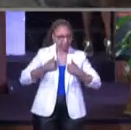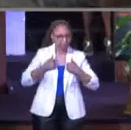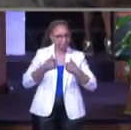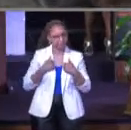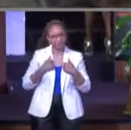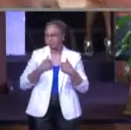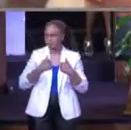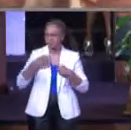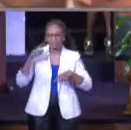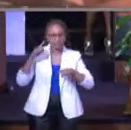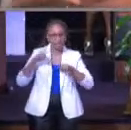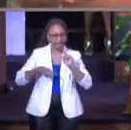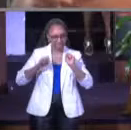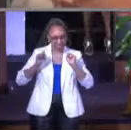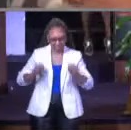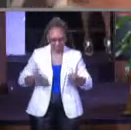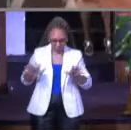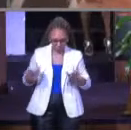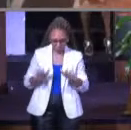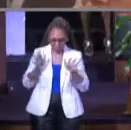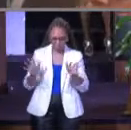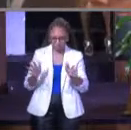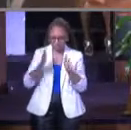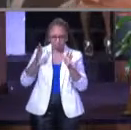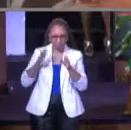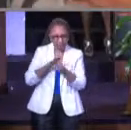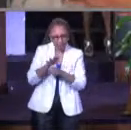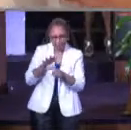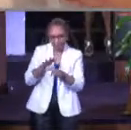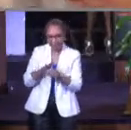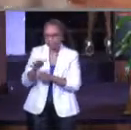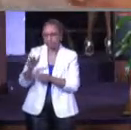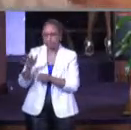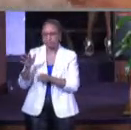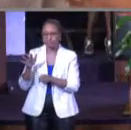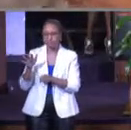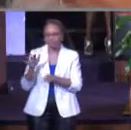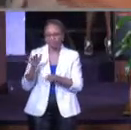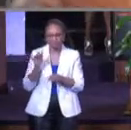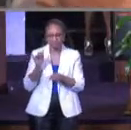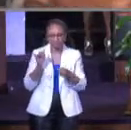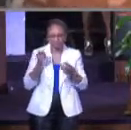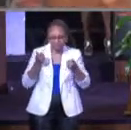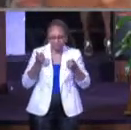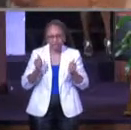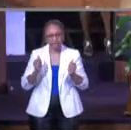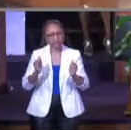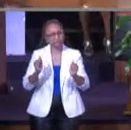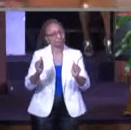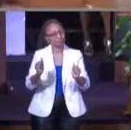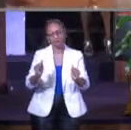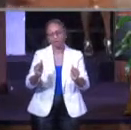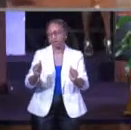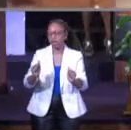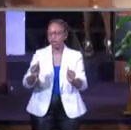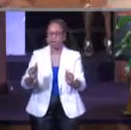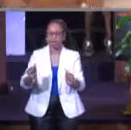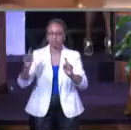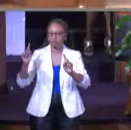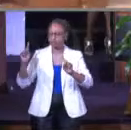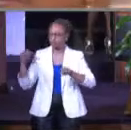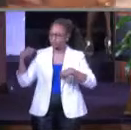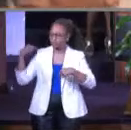life. I can't praise you enough. What? Even if I